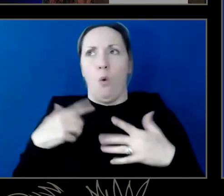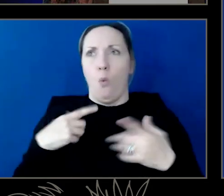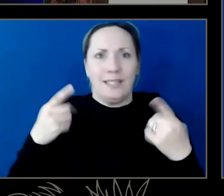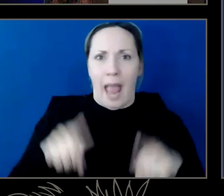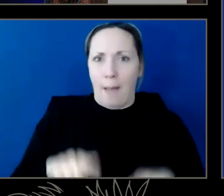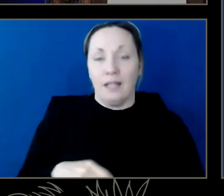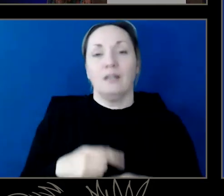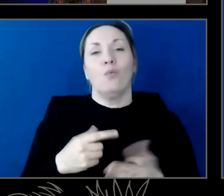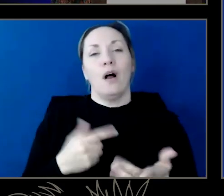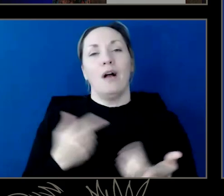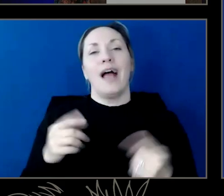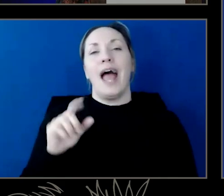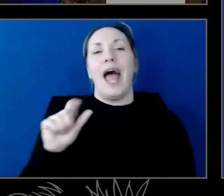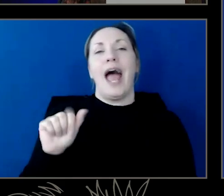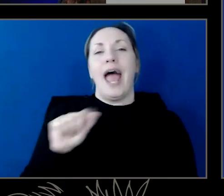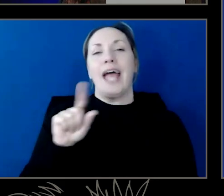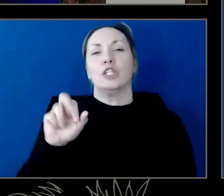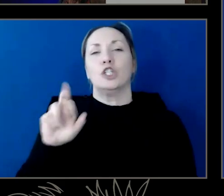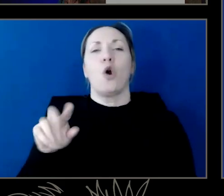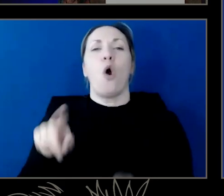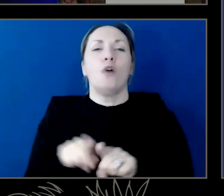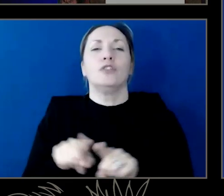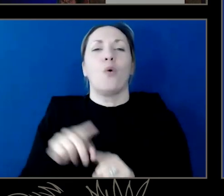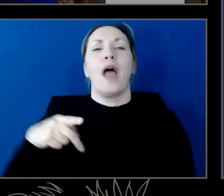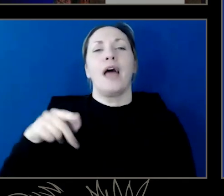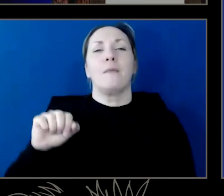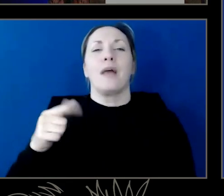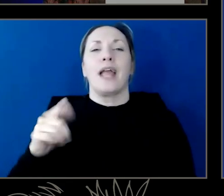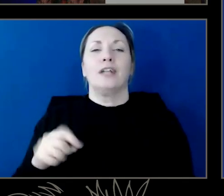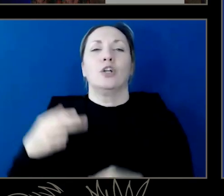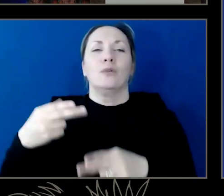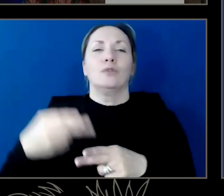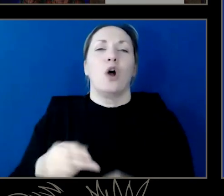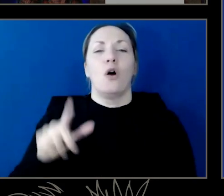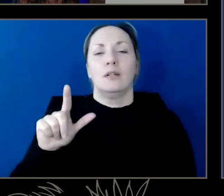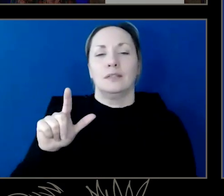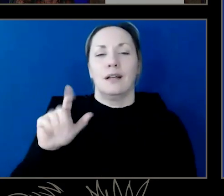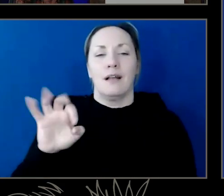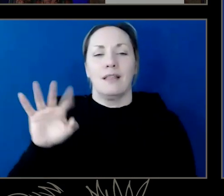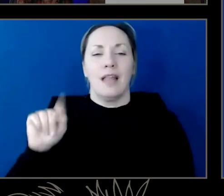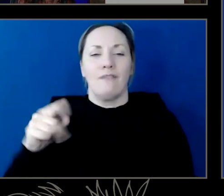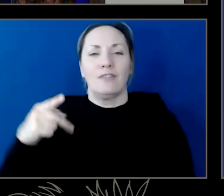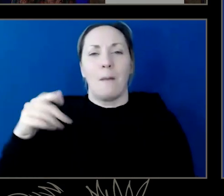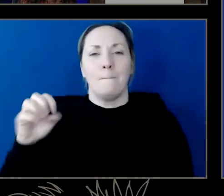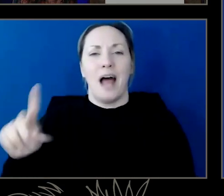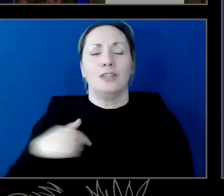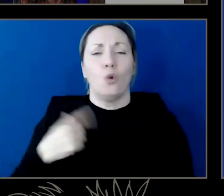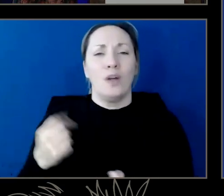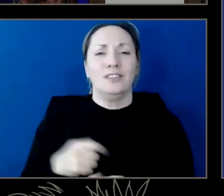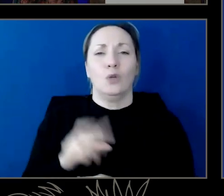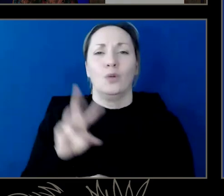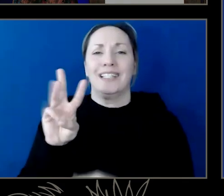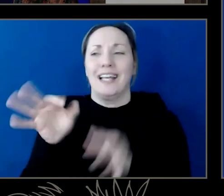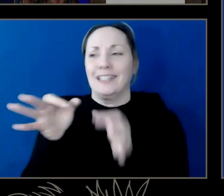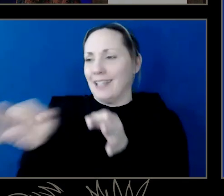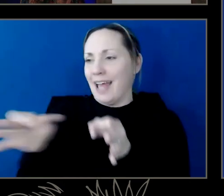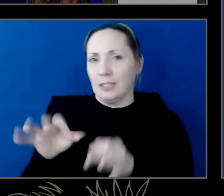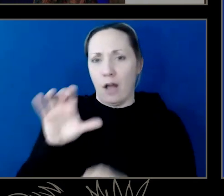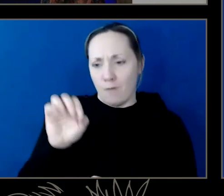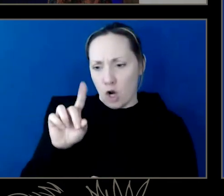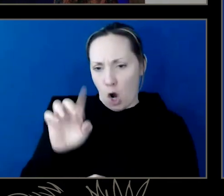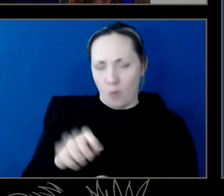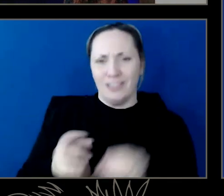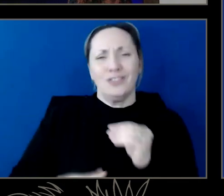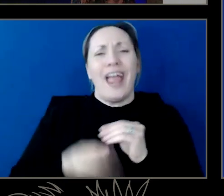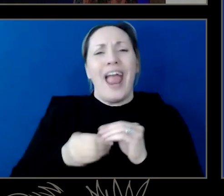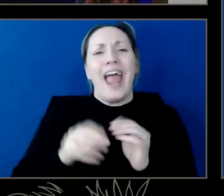Turns out Azure also had another package on NPM that was called left pad. What did left pad do? It was like 6 lines of code, and all it did was add